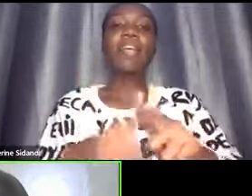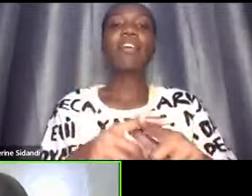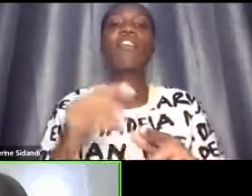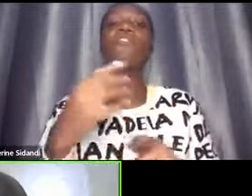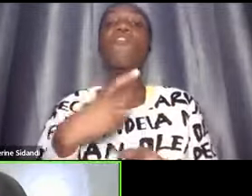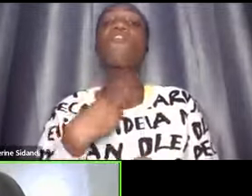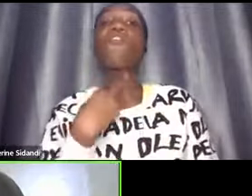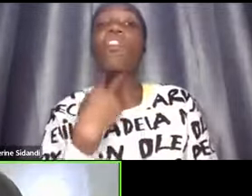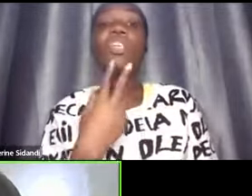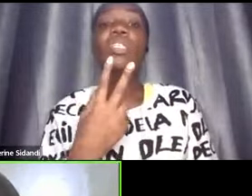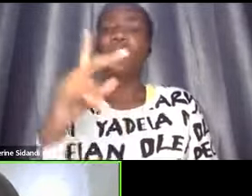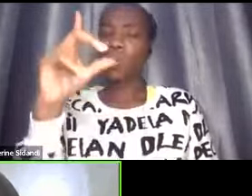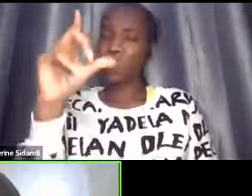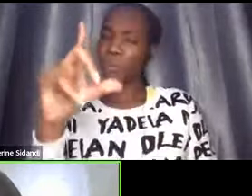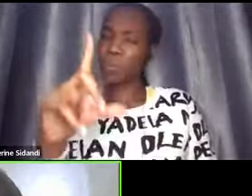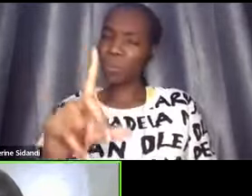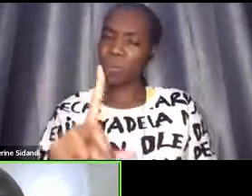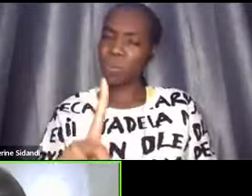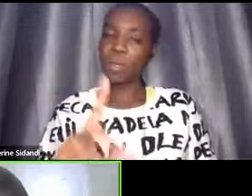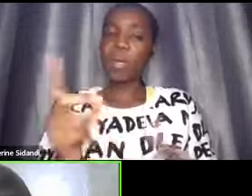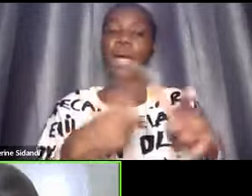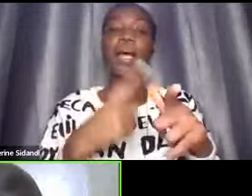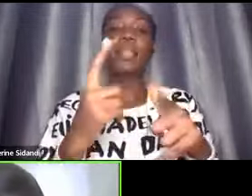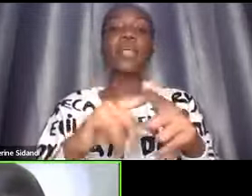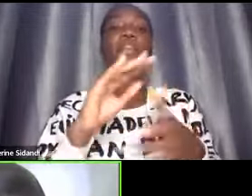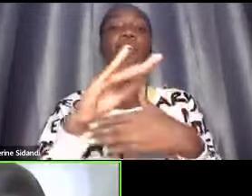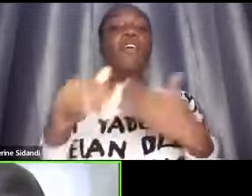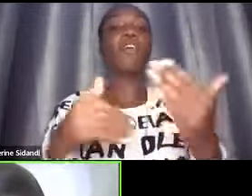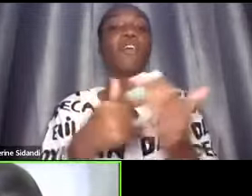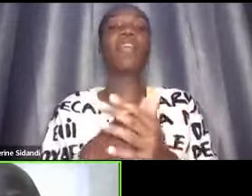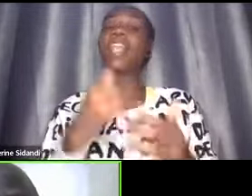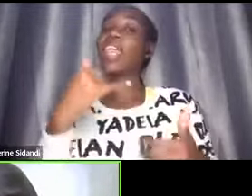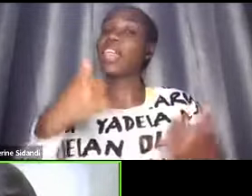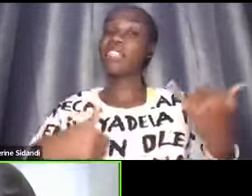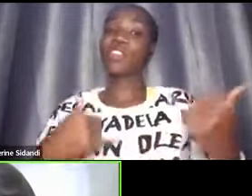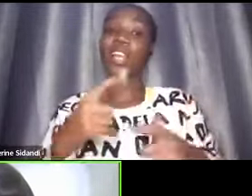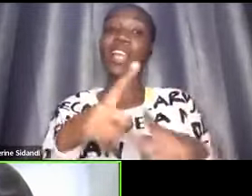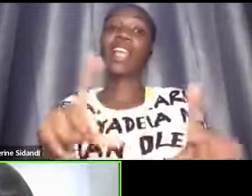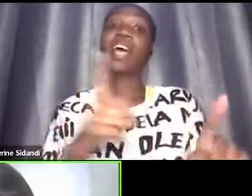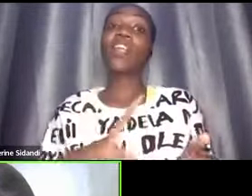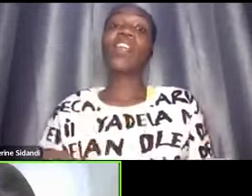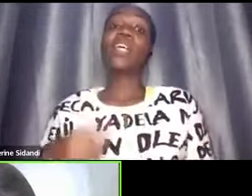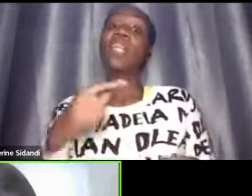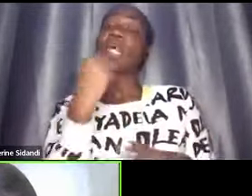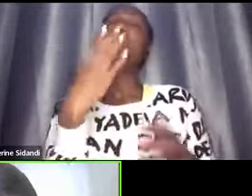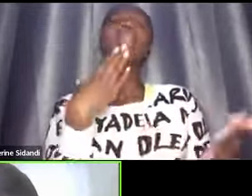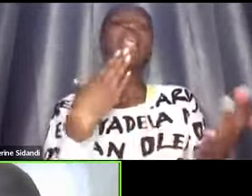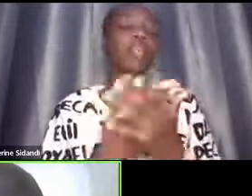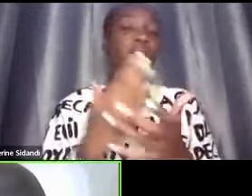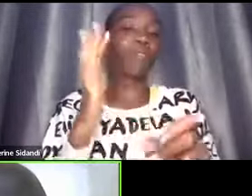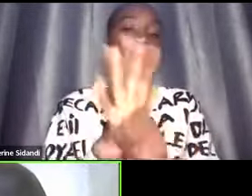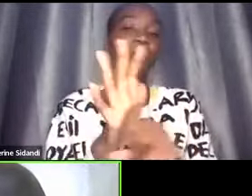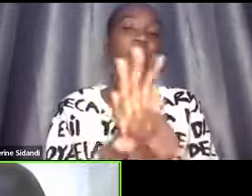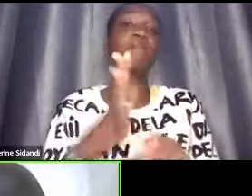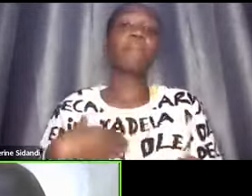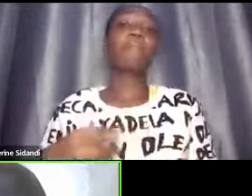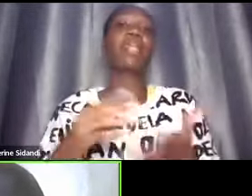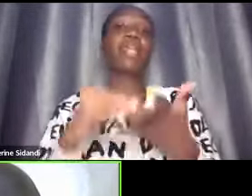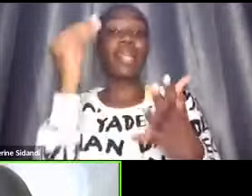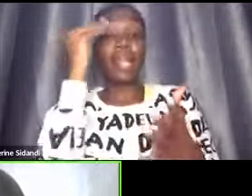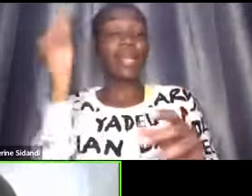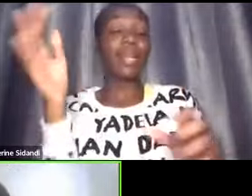And we play the music slowly." The landlord told him, "Thank you very much. At least I've learned something new today. I'll see you again